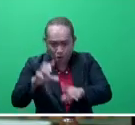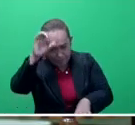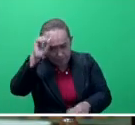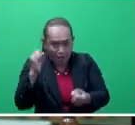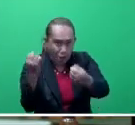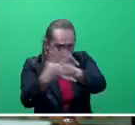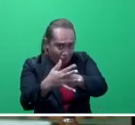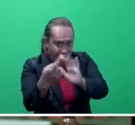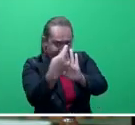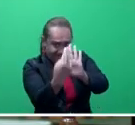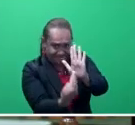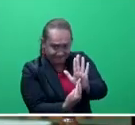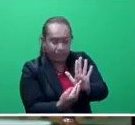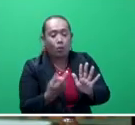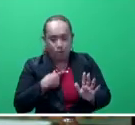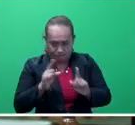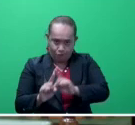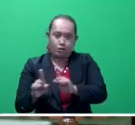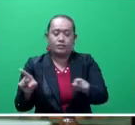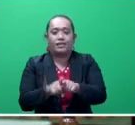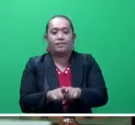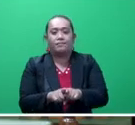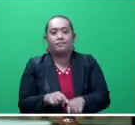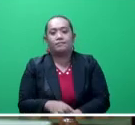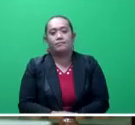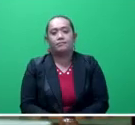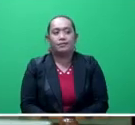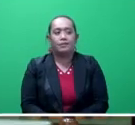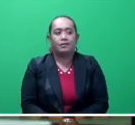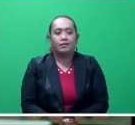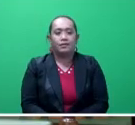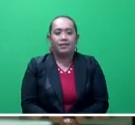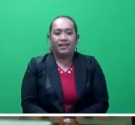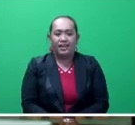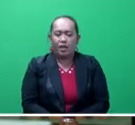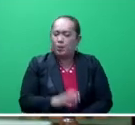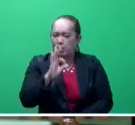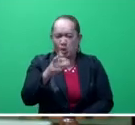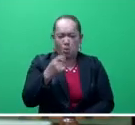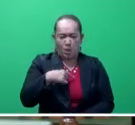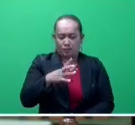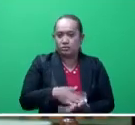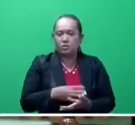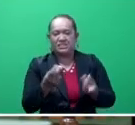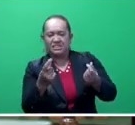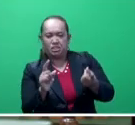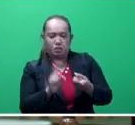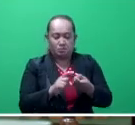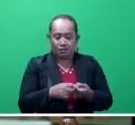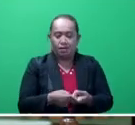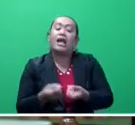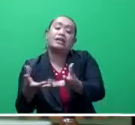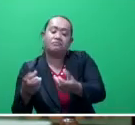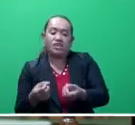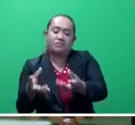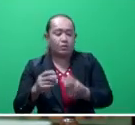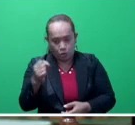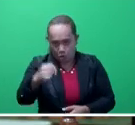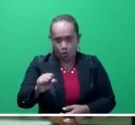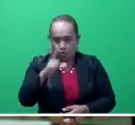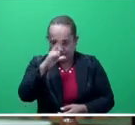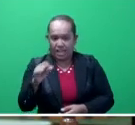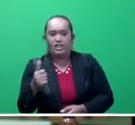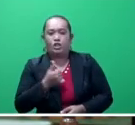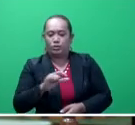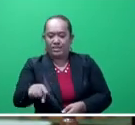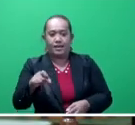LTA to sell off these vehicles, instead of simply returning them to perpetrators to continue carrying out these offences, we will sufficiently